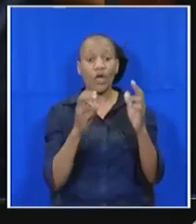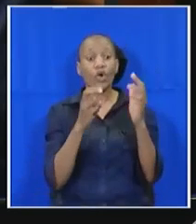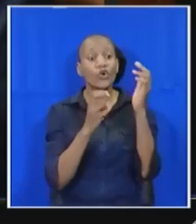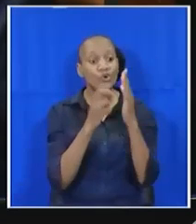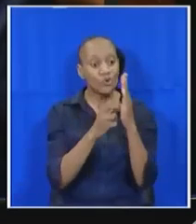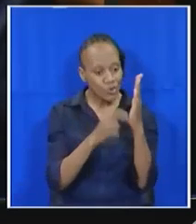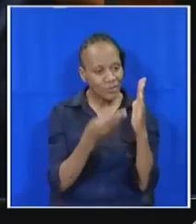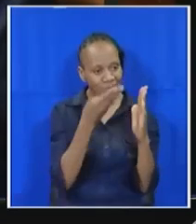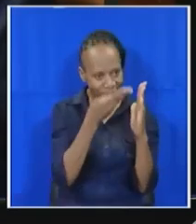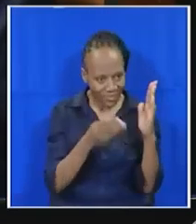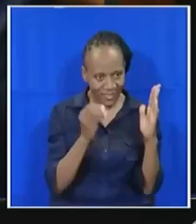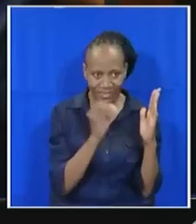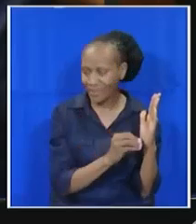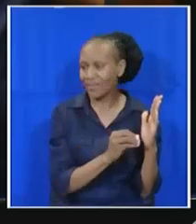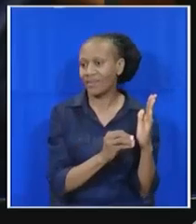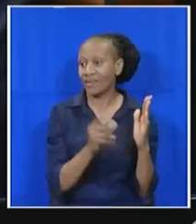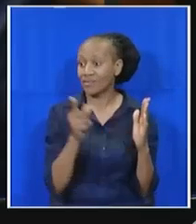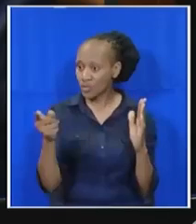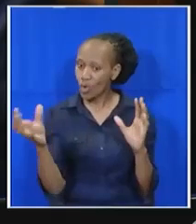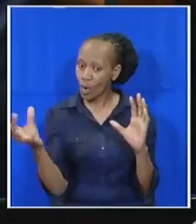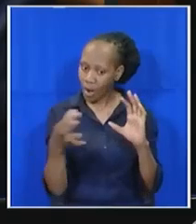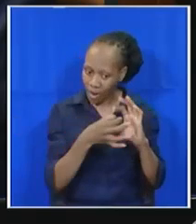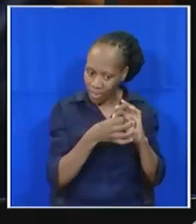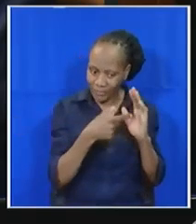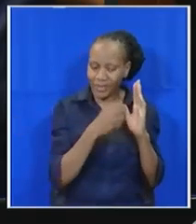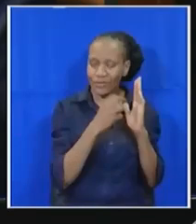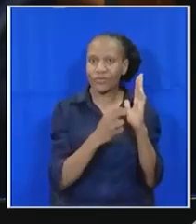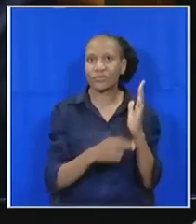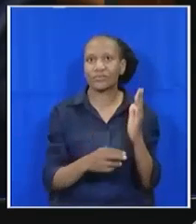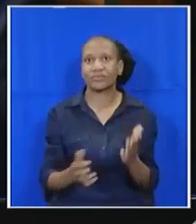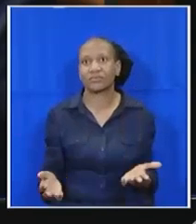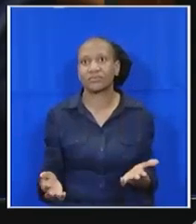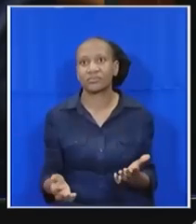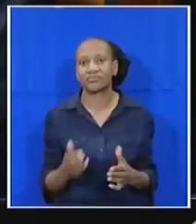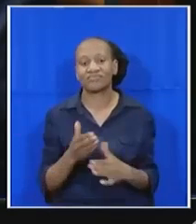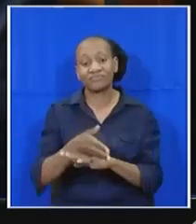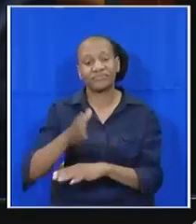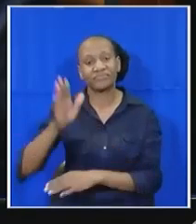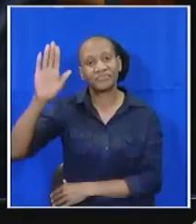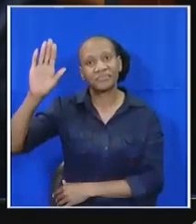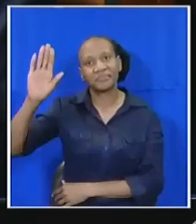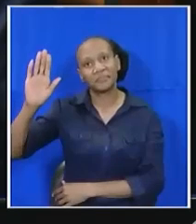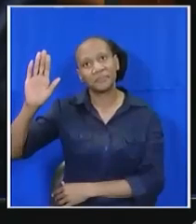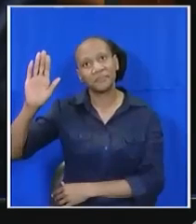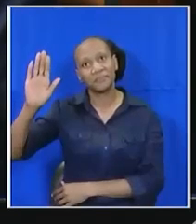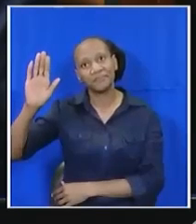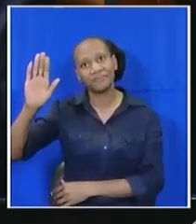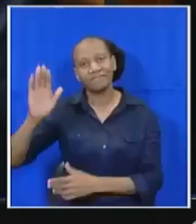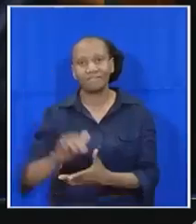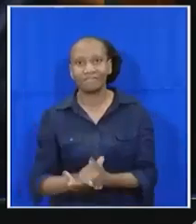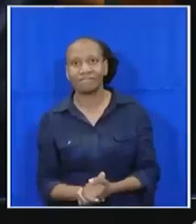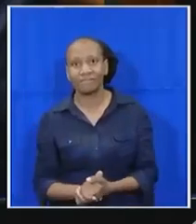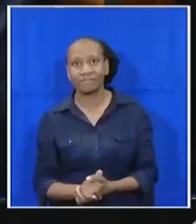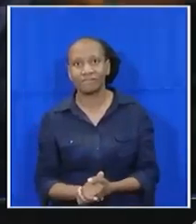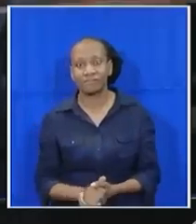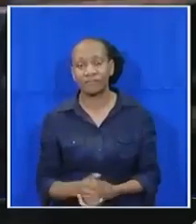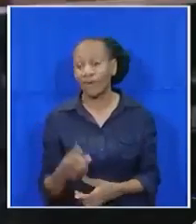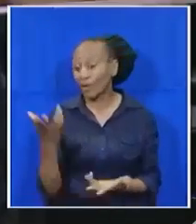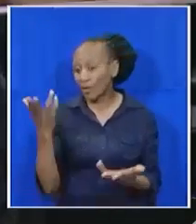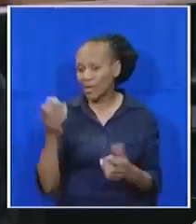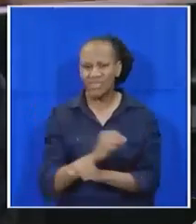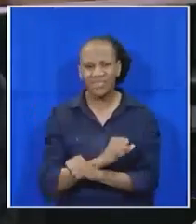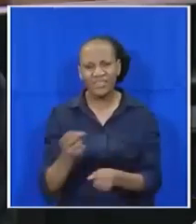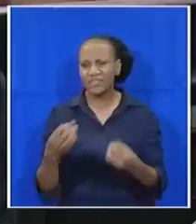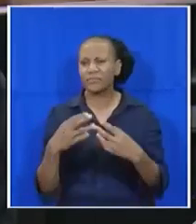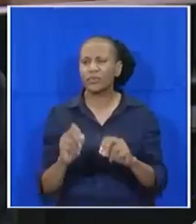the rules. Can you apply that? Indeed, I stood up on a before point you of made order. the ruling. But as usual, you did not